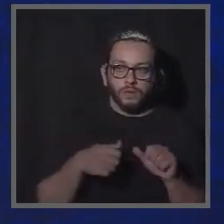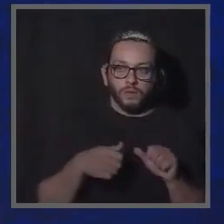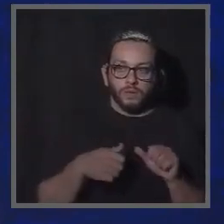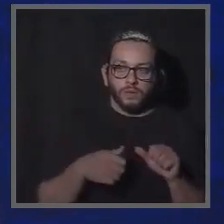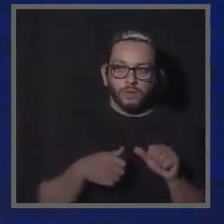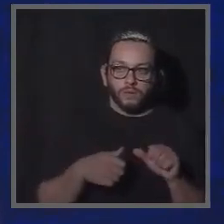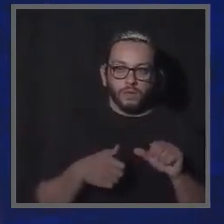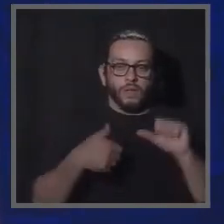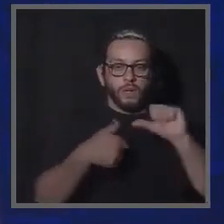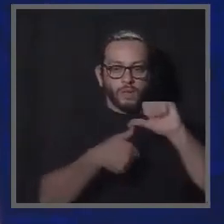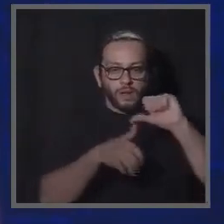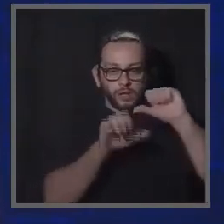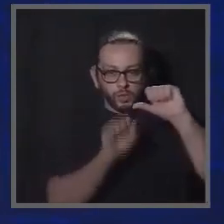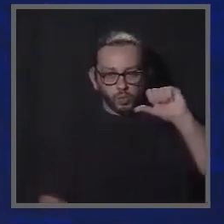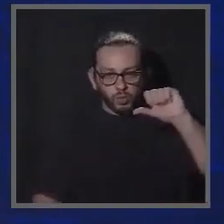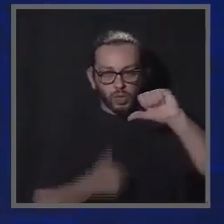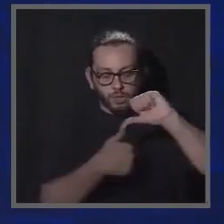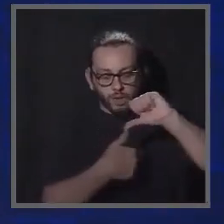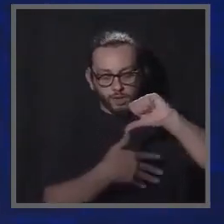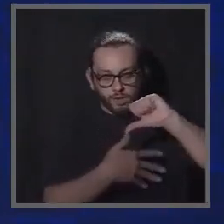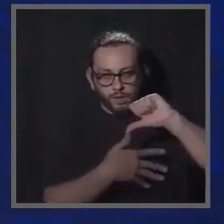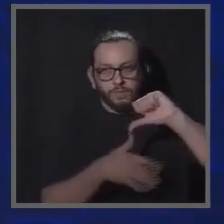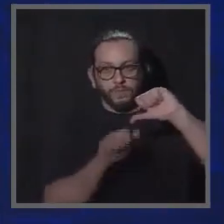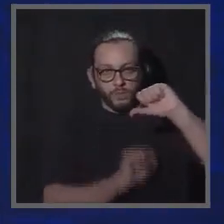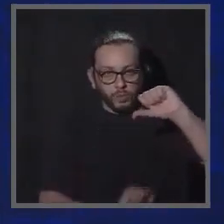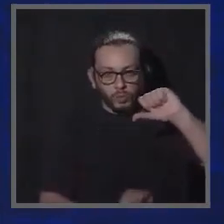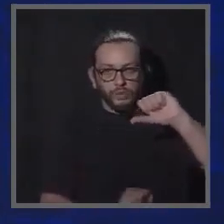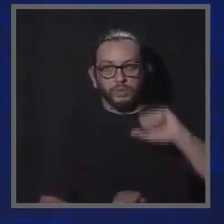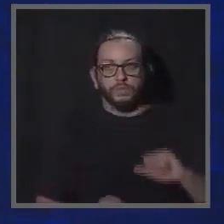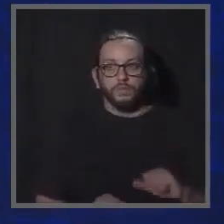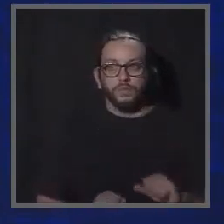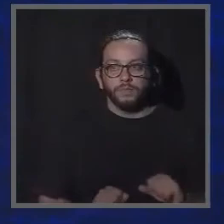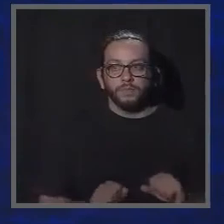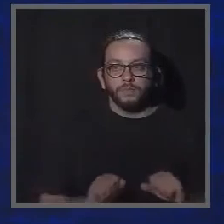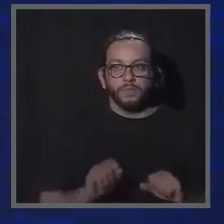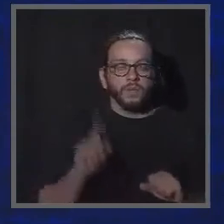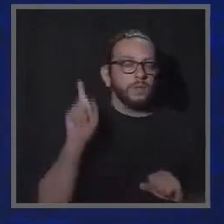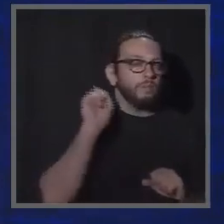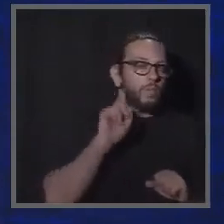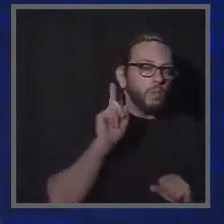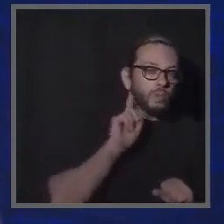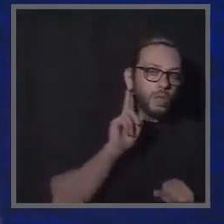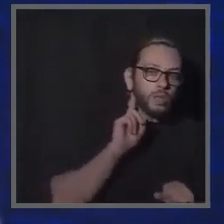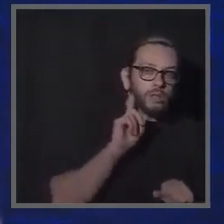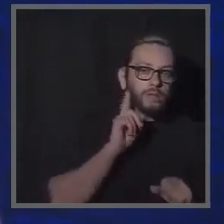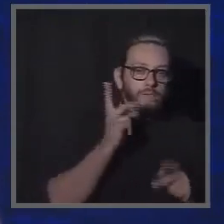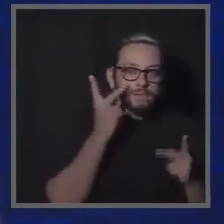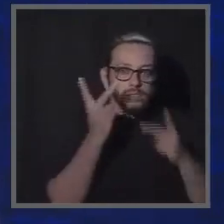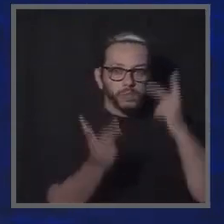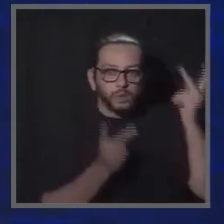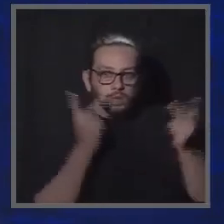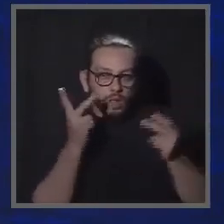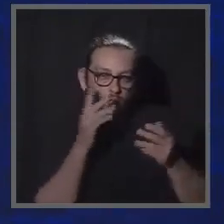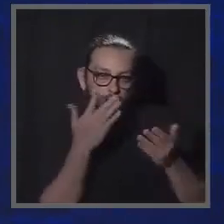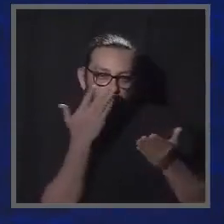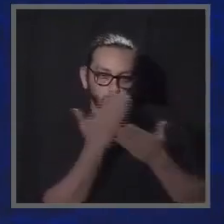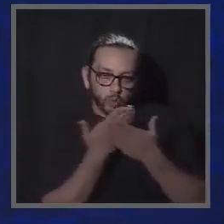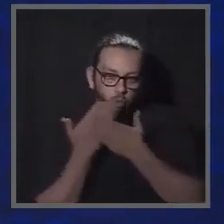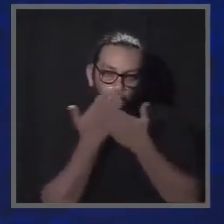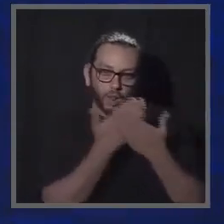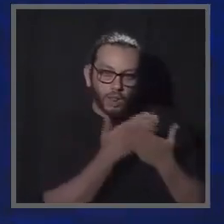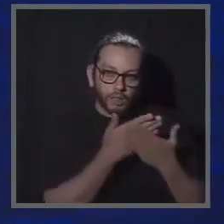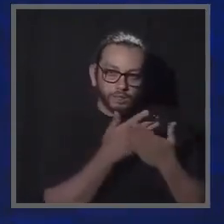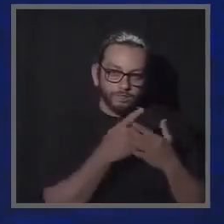focusing in the European context, I believe it's essential that this perspective, this vision, will also be carried out into the